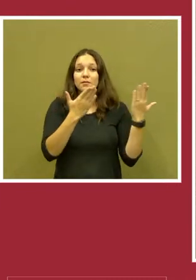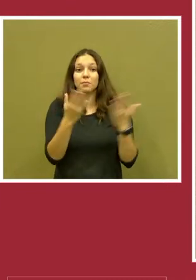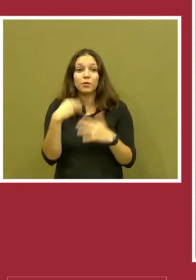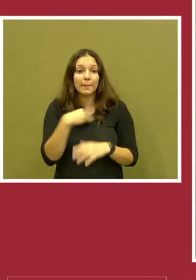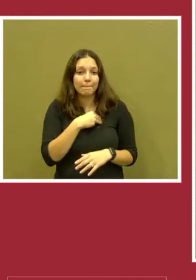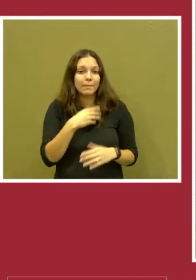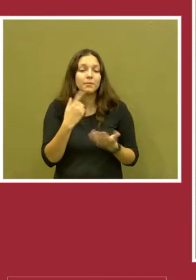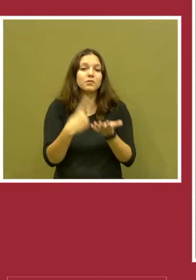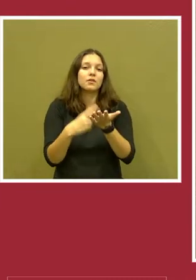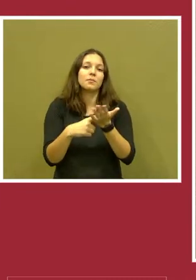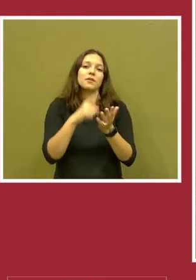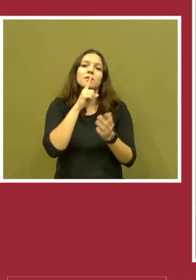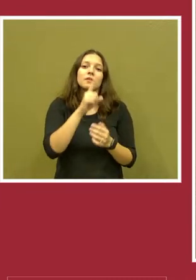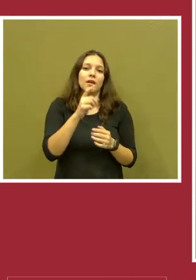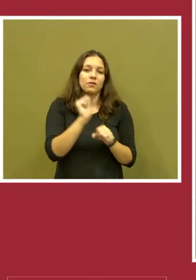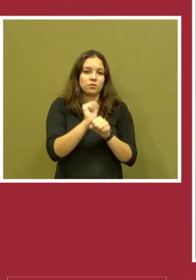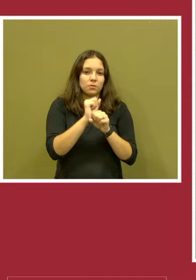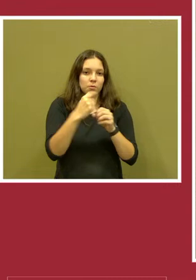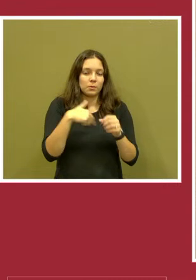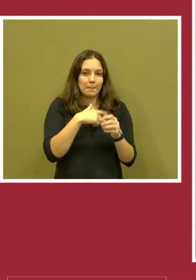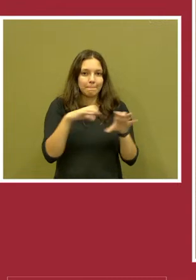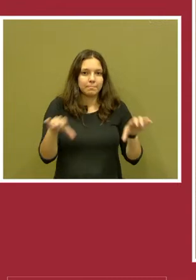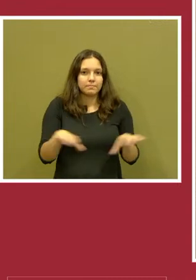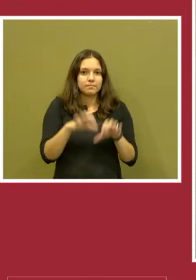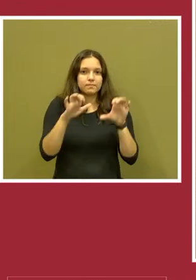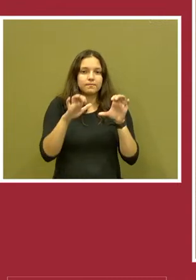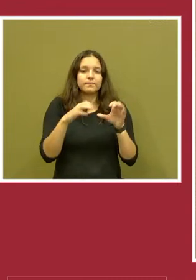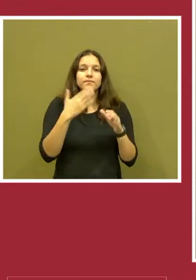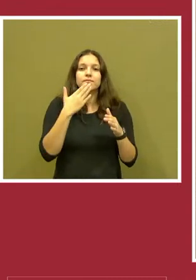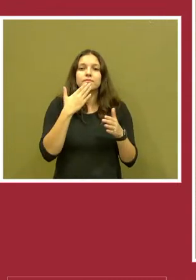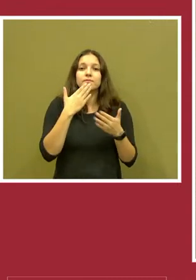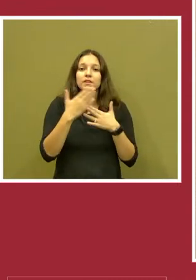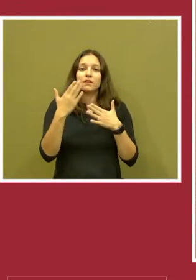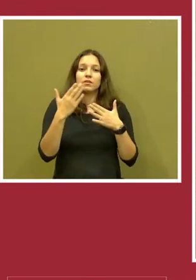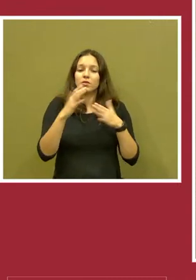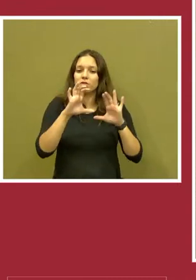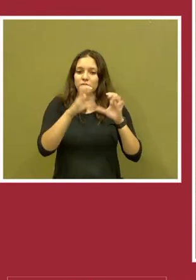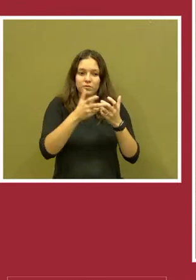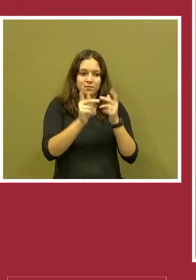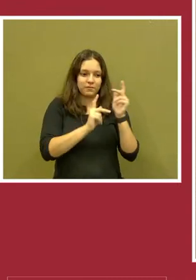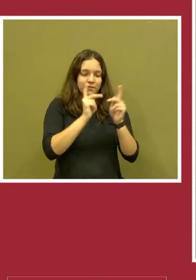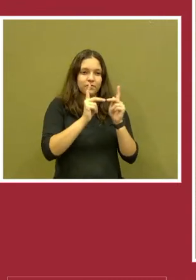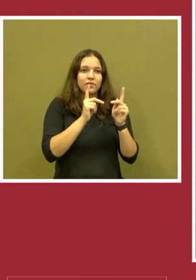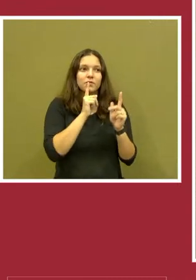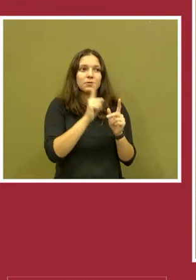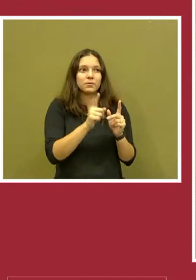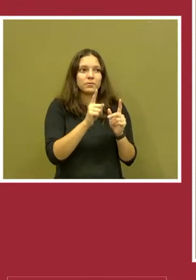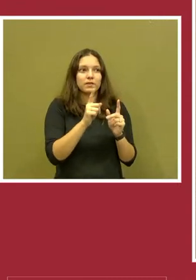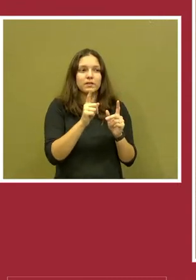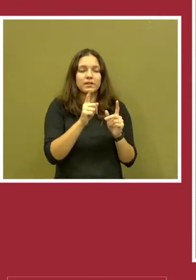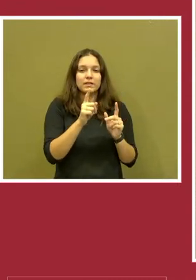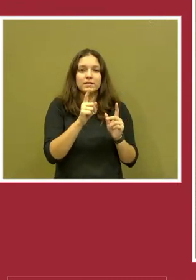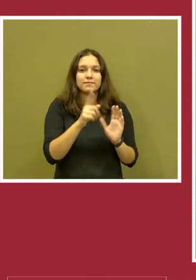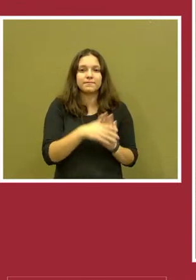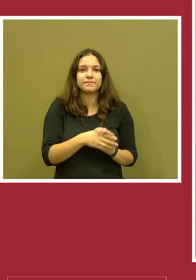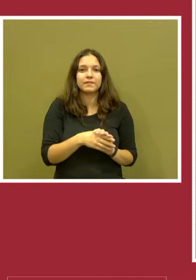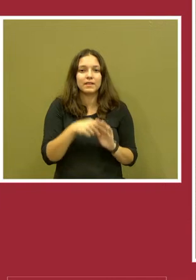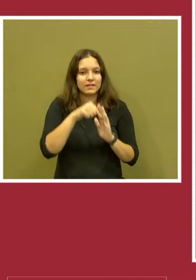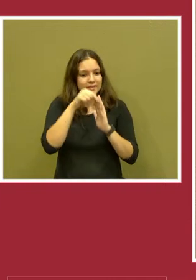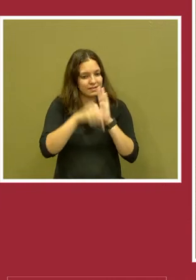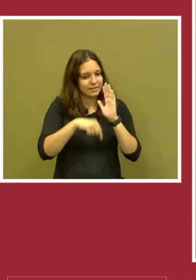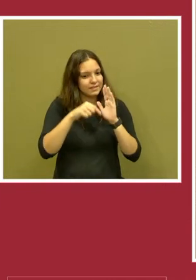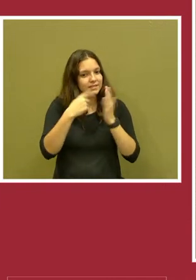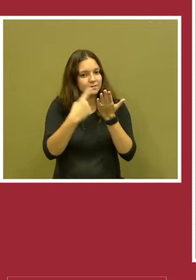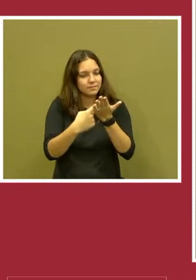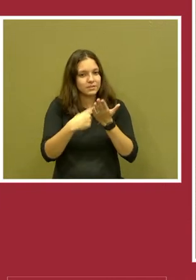talk about the actual work that we're doing, because it's a pretty wonderful group of folks and lots of really deep